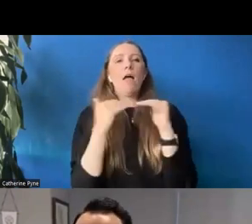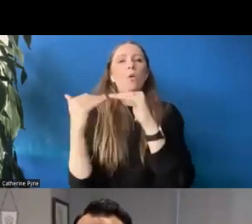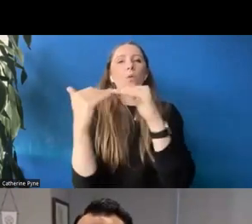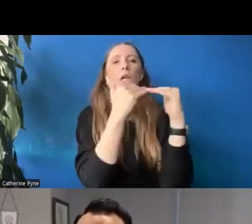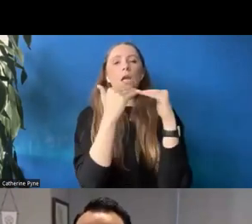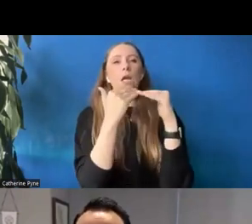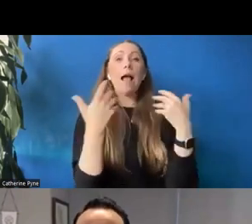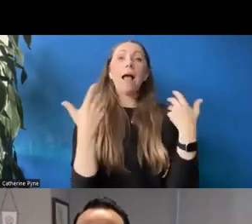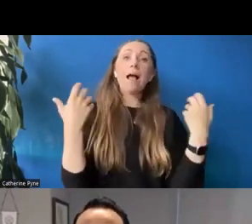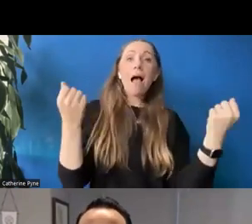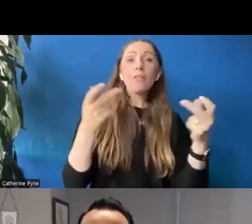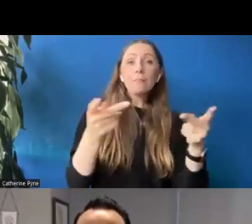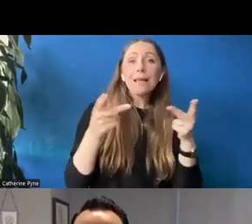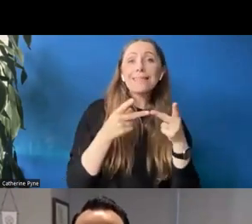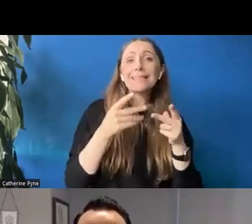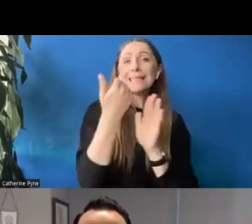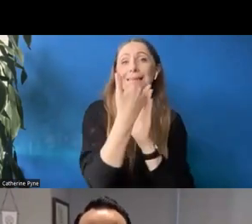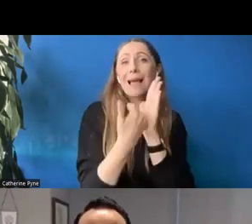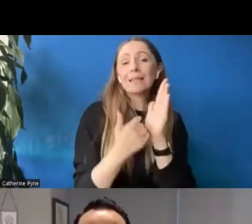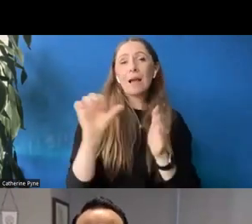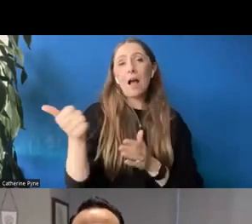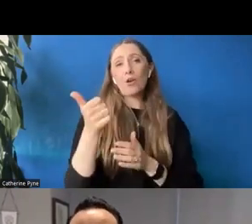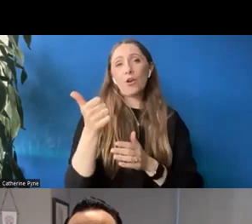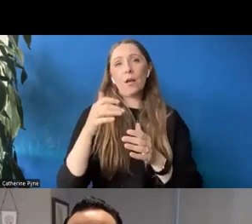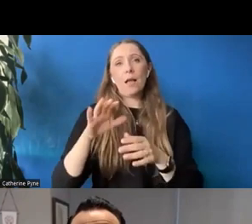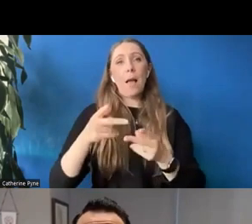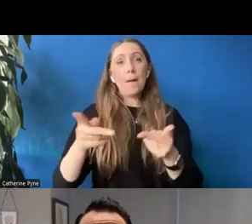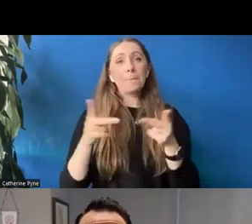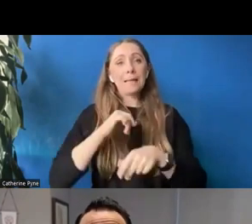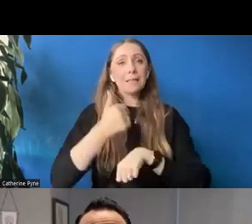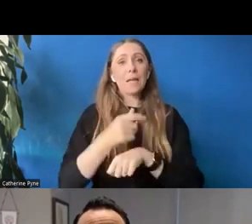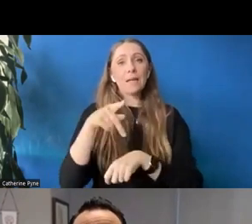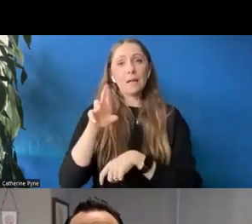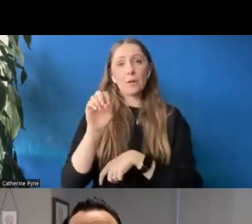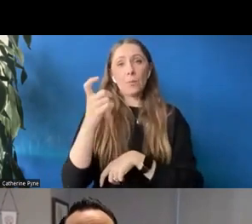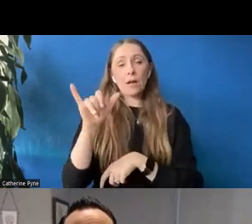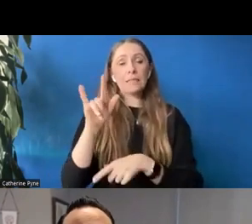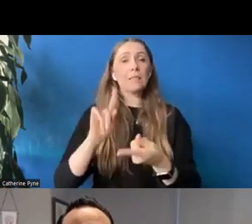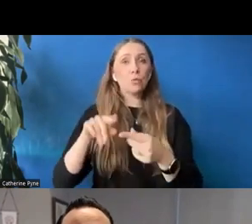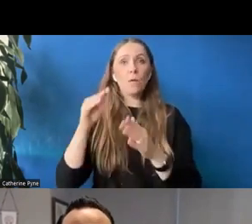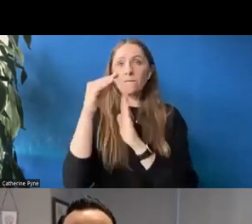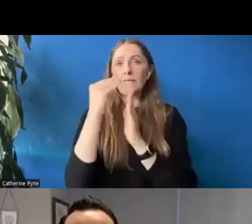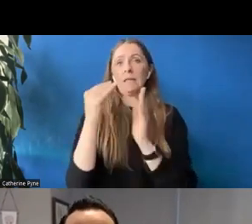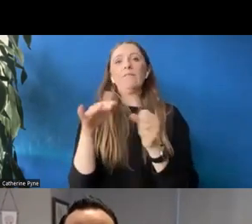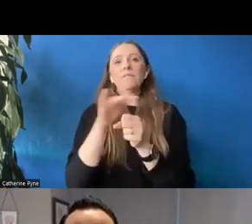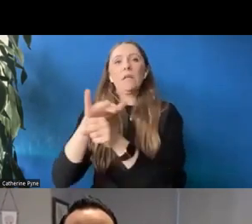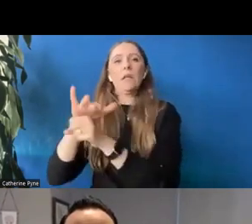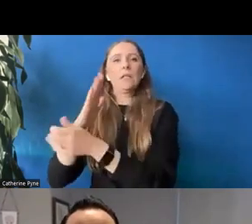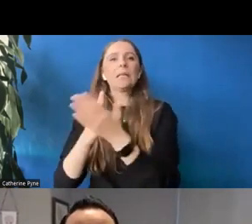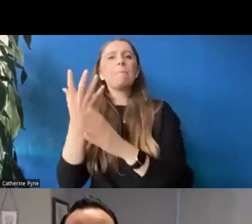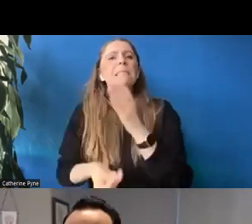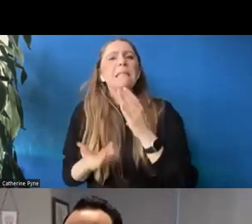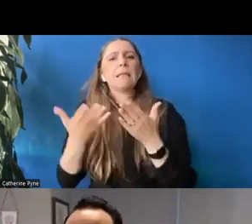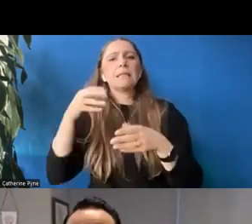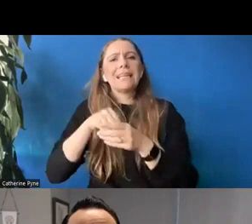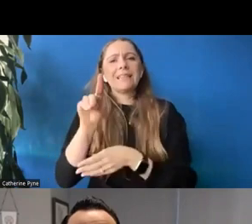Healthy Places Index and other place-based proxies to fill in some of the gaps in the patient demographic data that we have in the database.